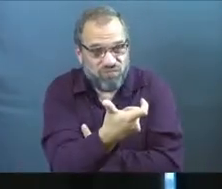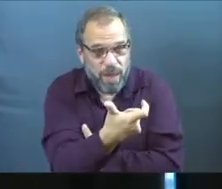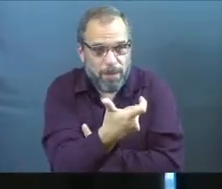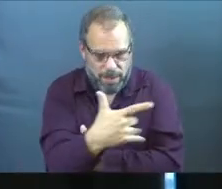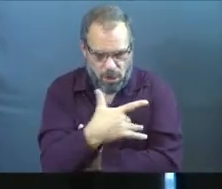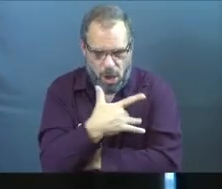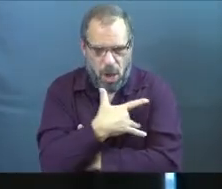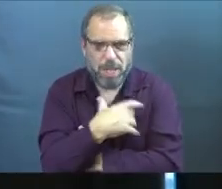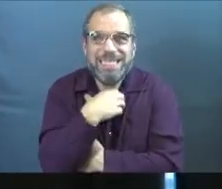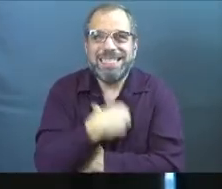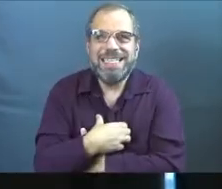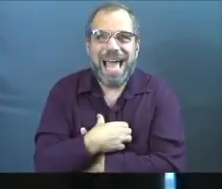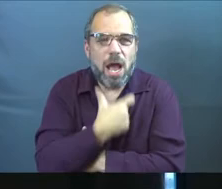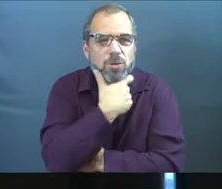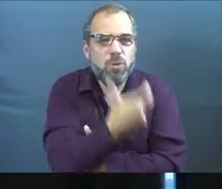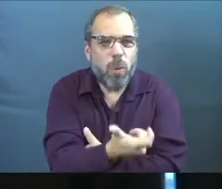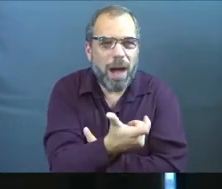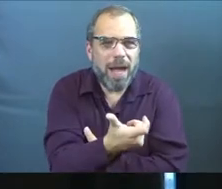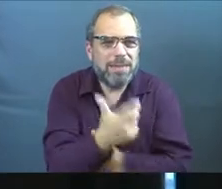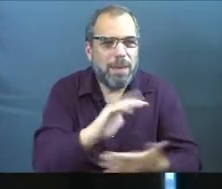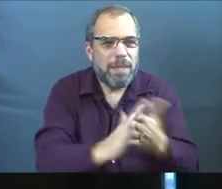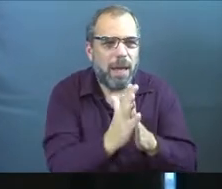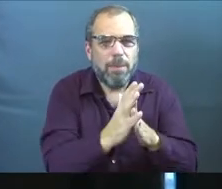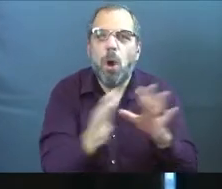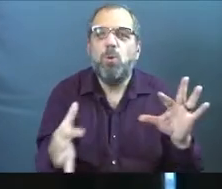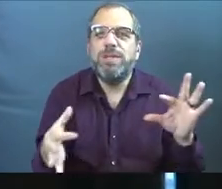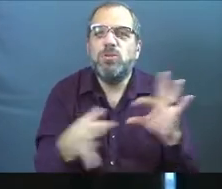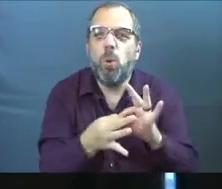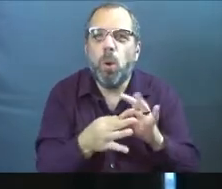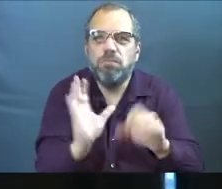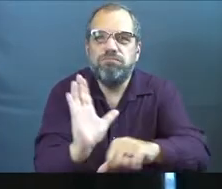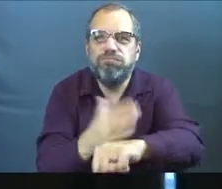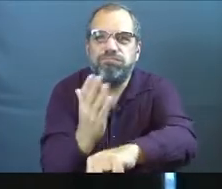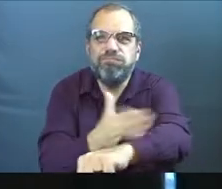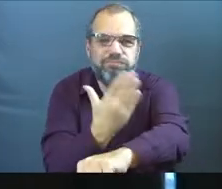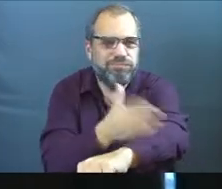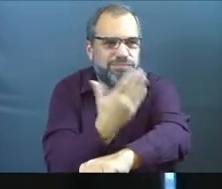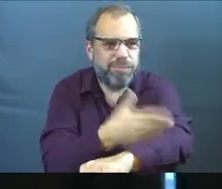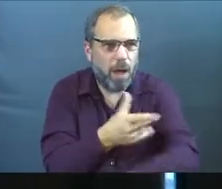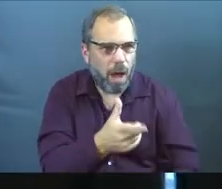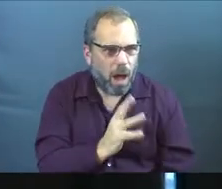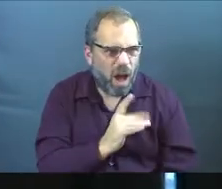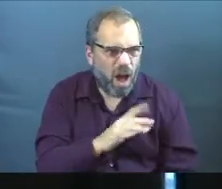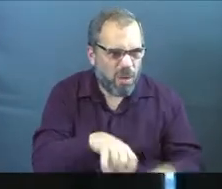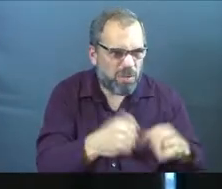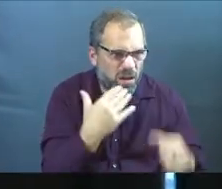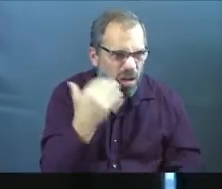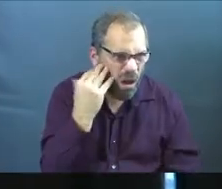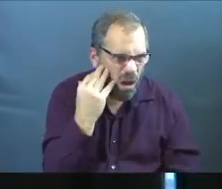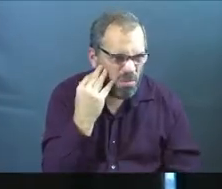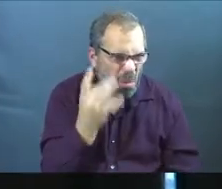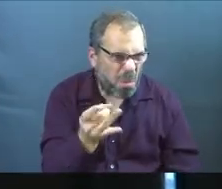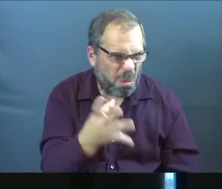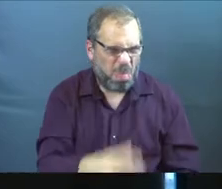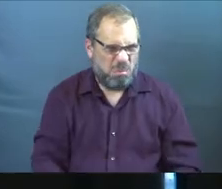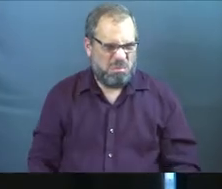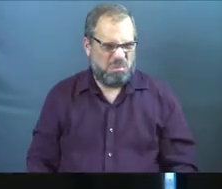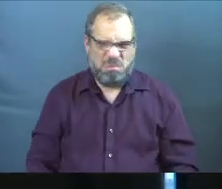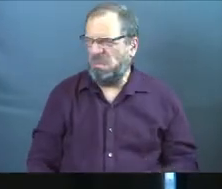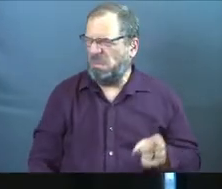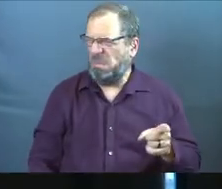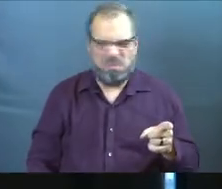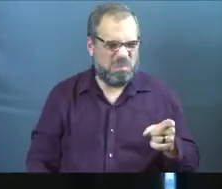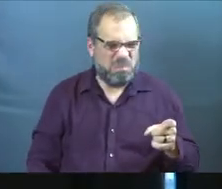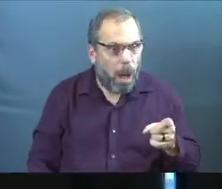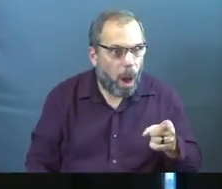human heart, we have a desire to watch things be restored. We have this deep desire to go, look at that broken thing, nasty as heck, you know what I mean?